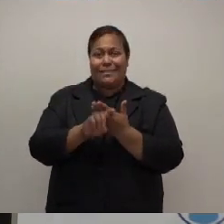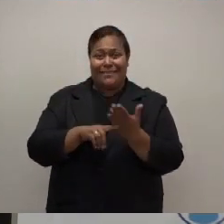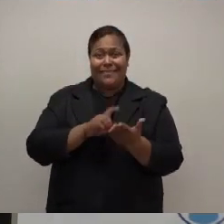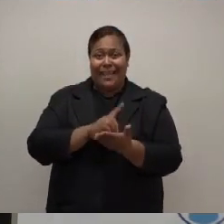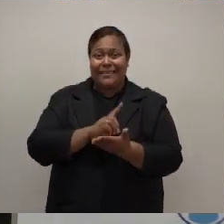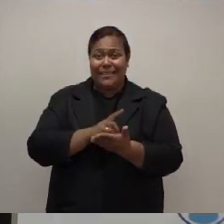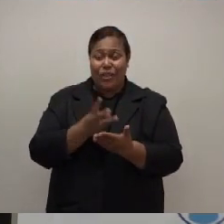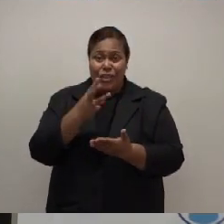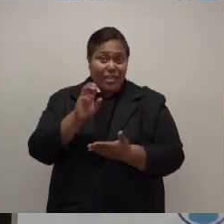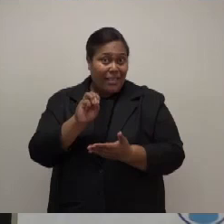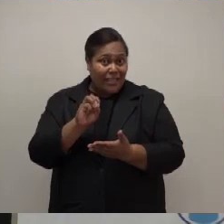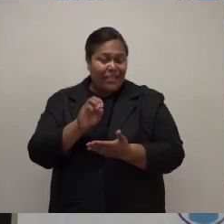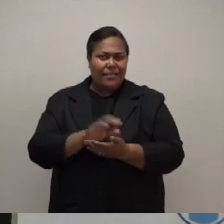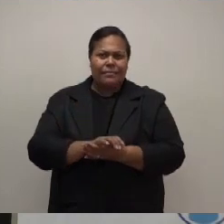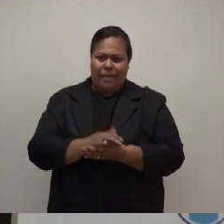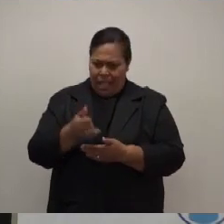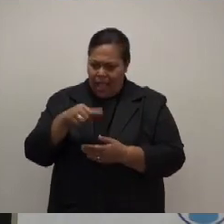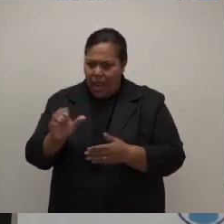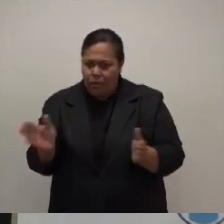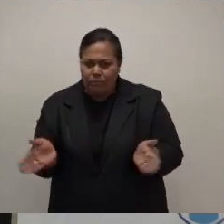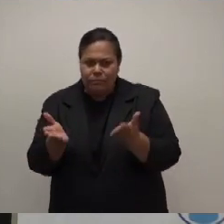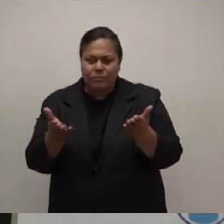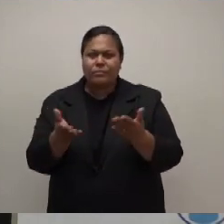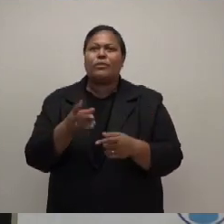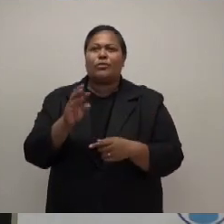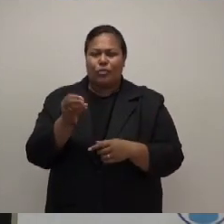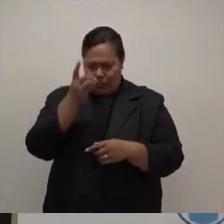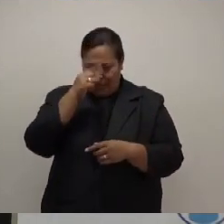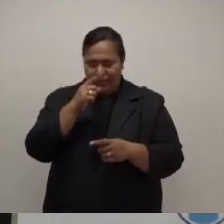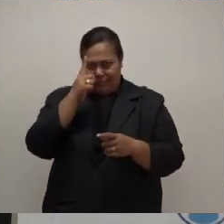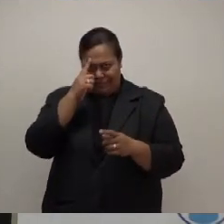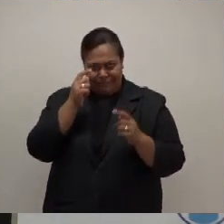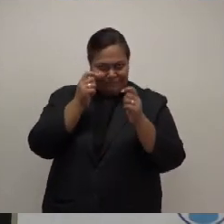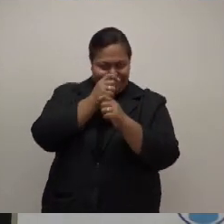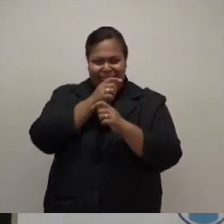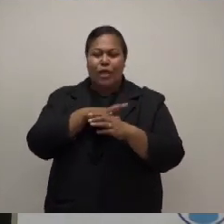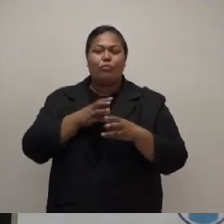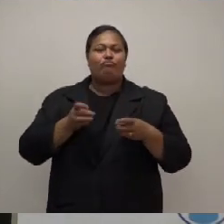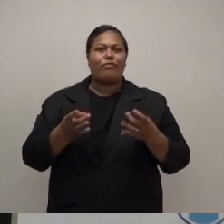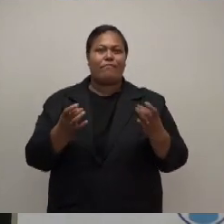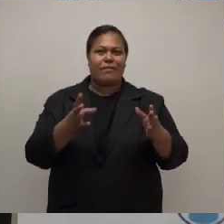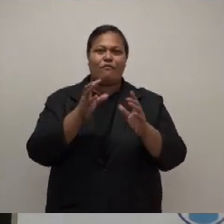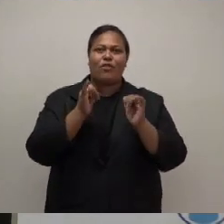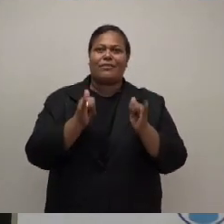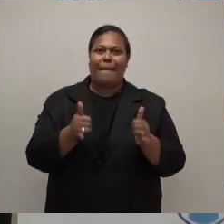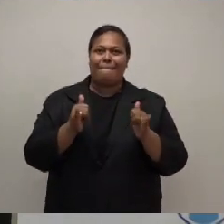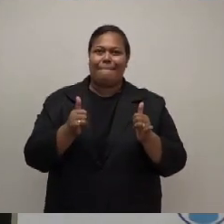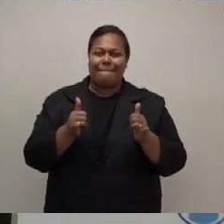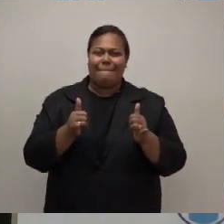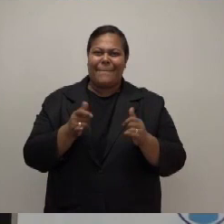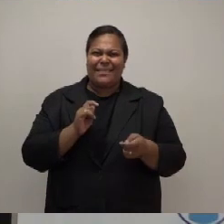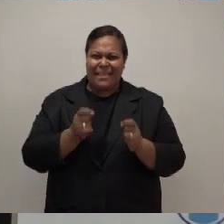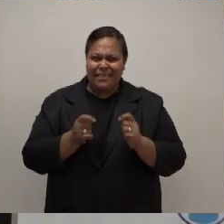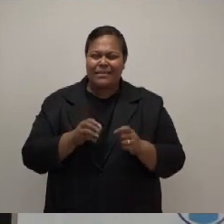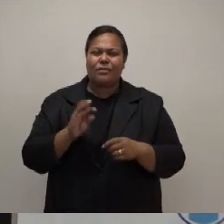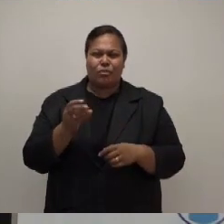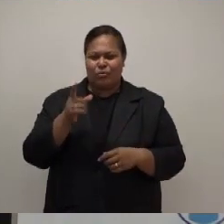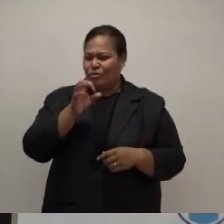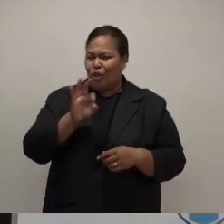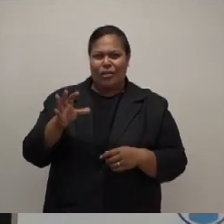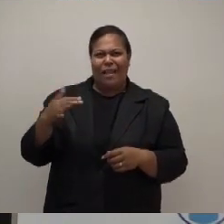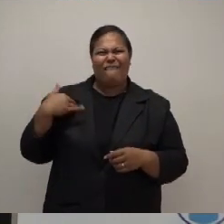This will allow them to get back into preparing for the exams, a top priority to avoid longer-term disruption.